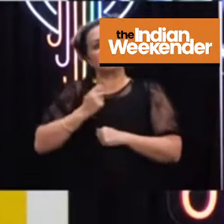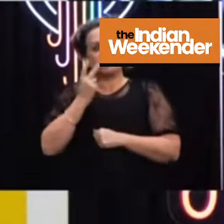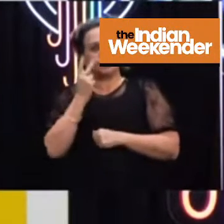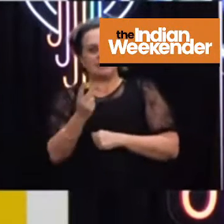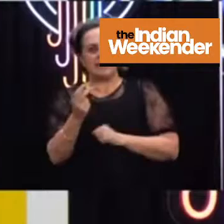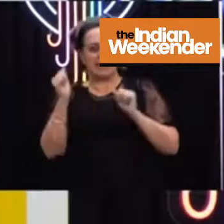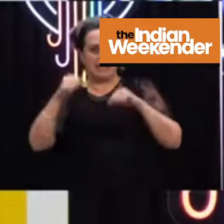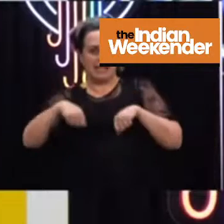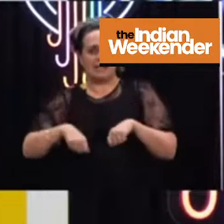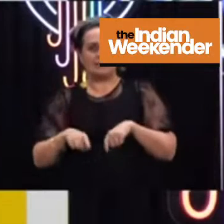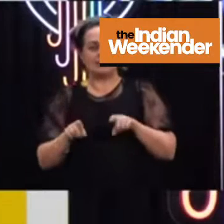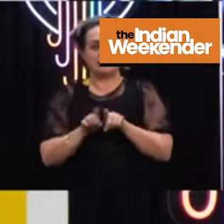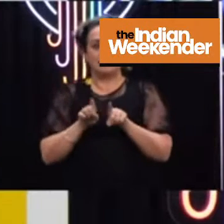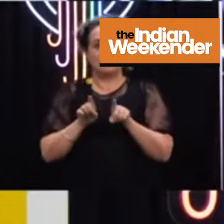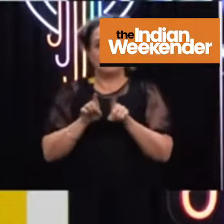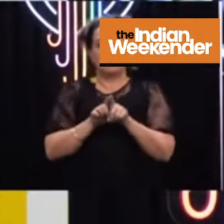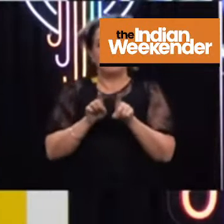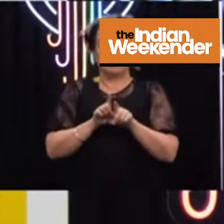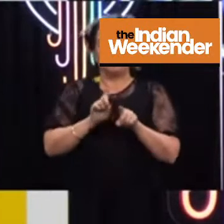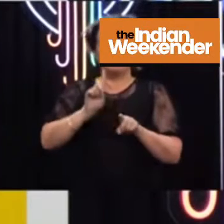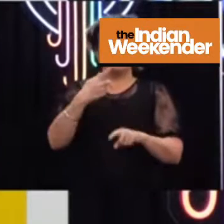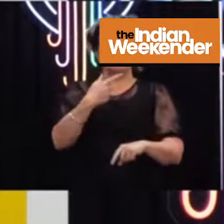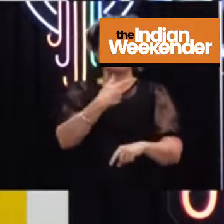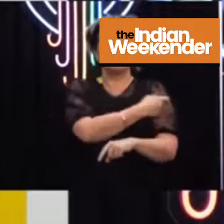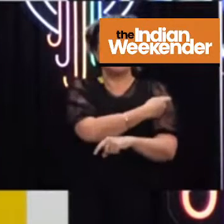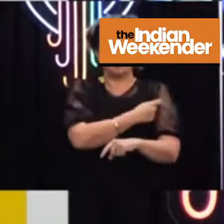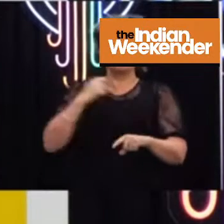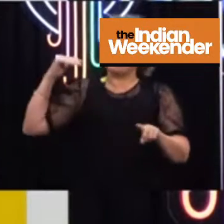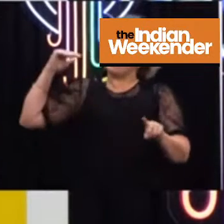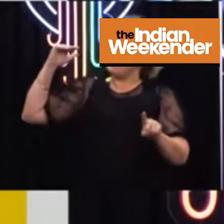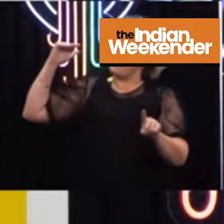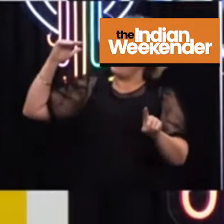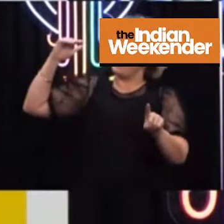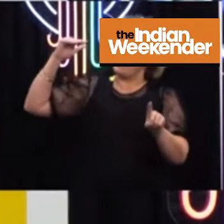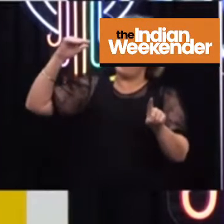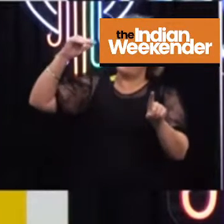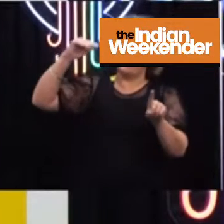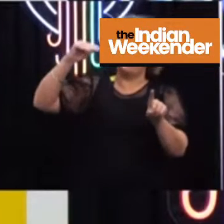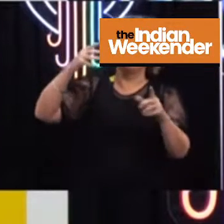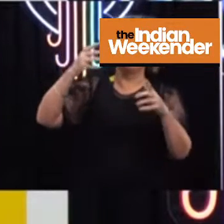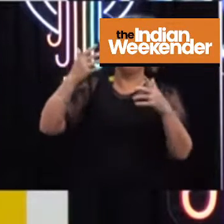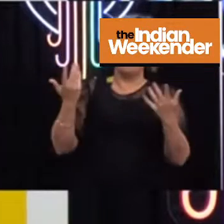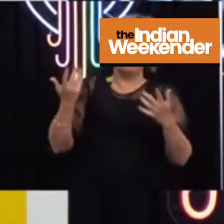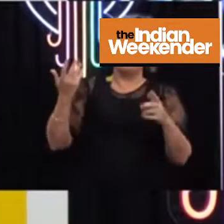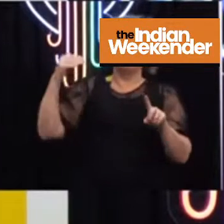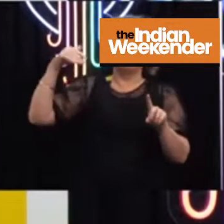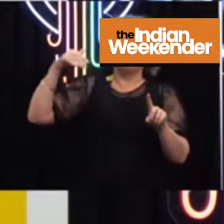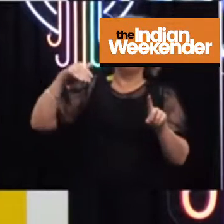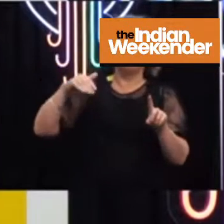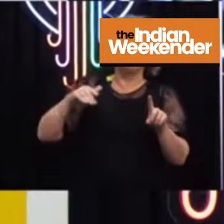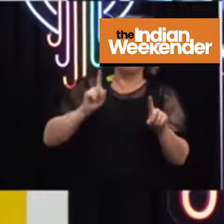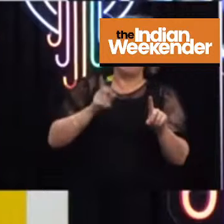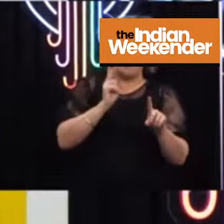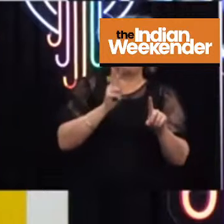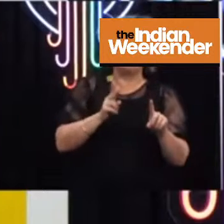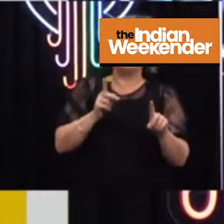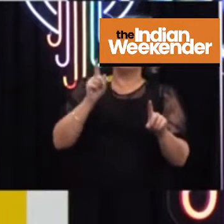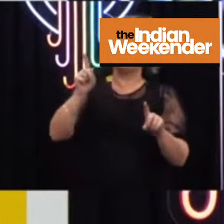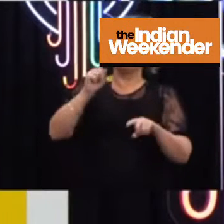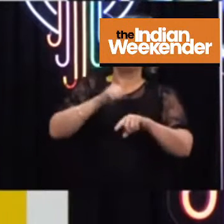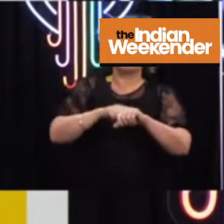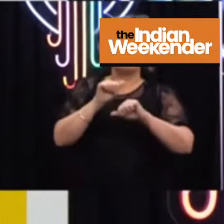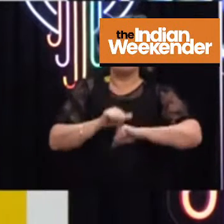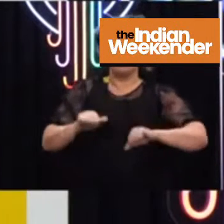between from when you have a large number of first doses, that then you then get large numbers, of course, when they come through for those seconds, when they're due to it